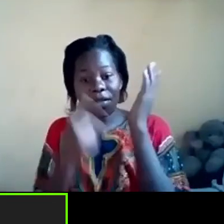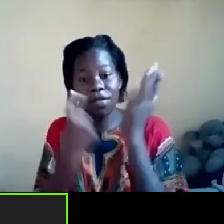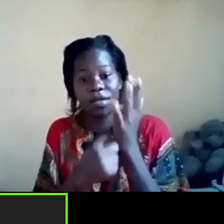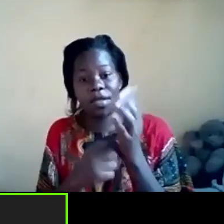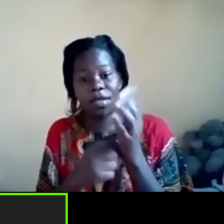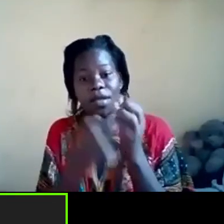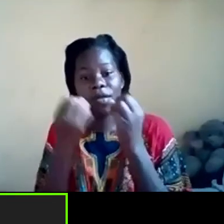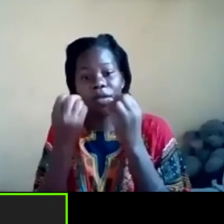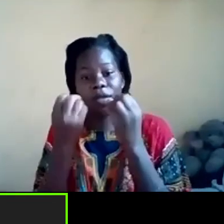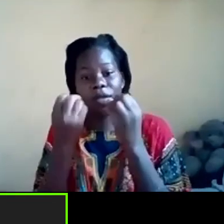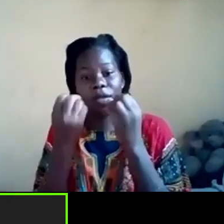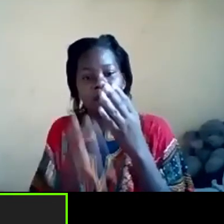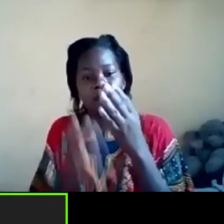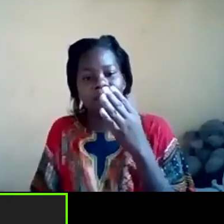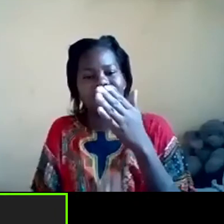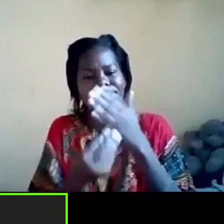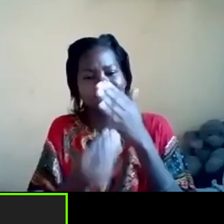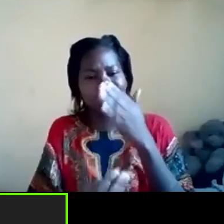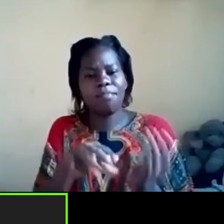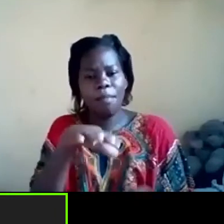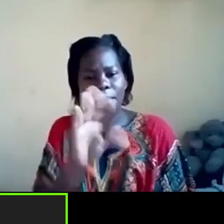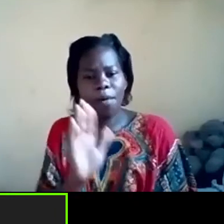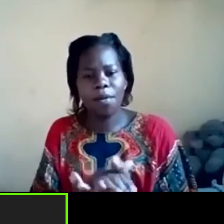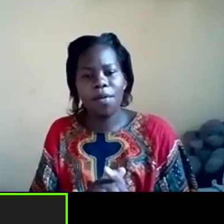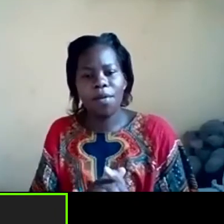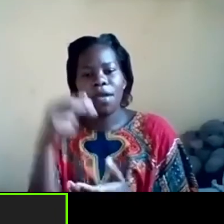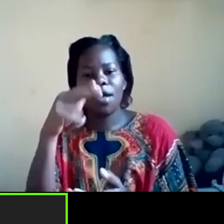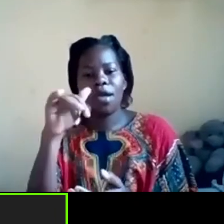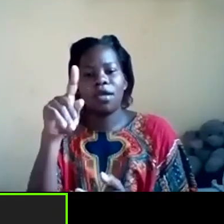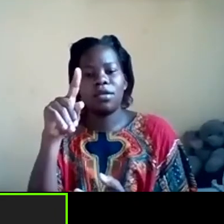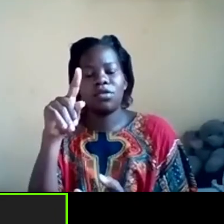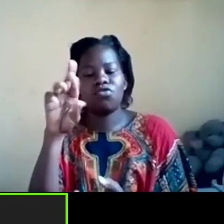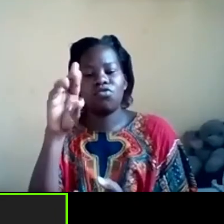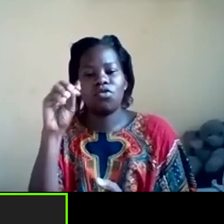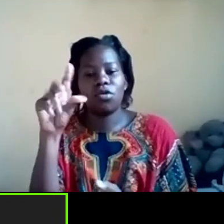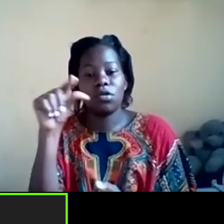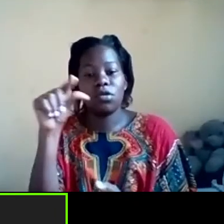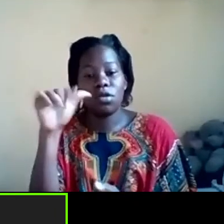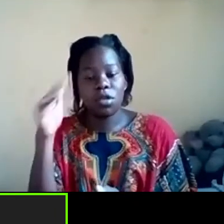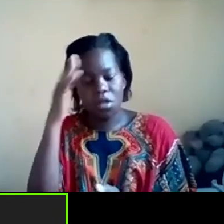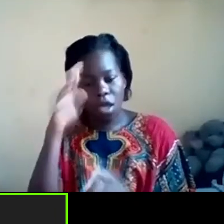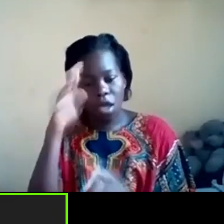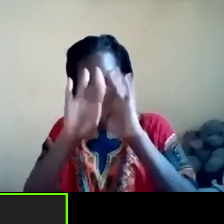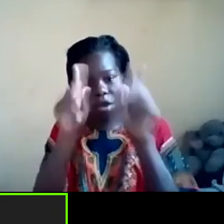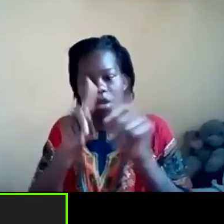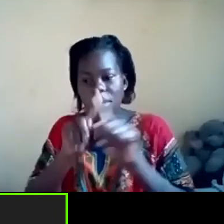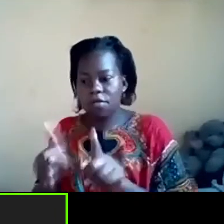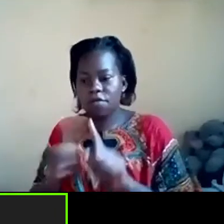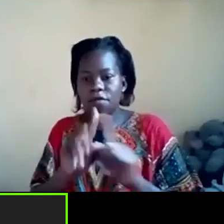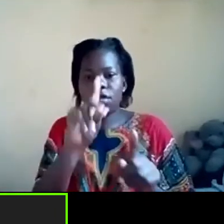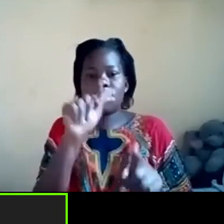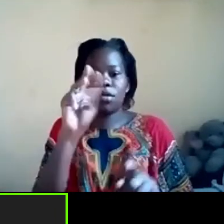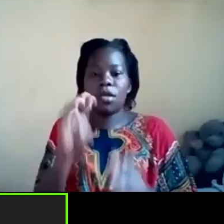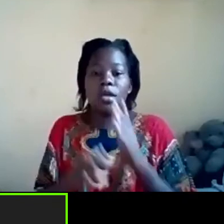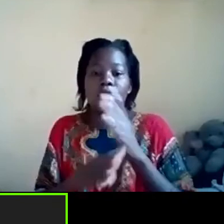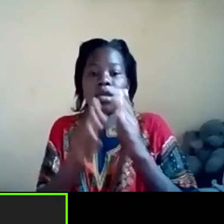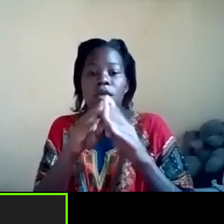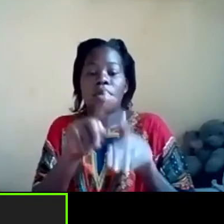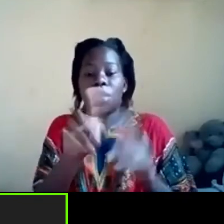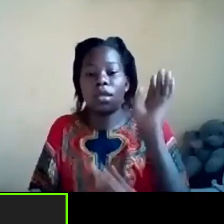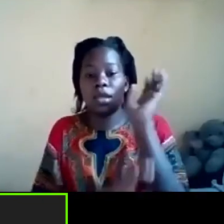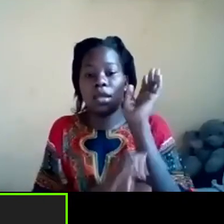in hydrology, as you are aware of the different dams that have been constructed across the River